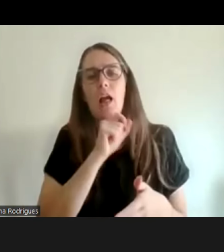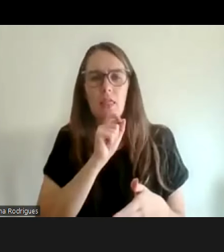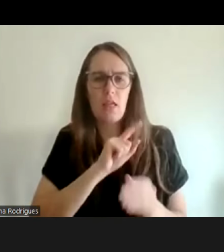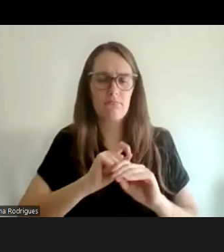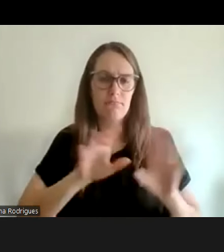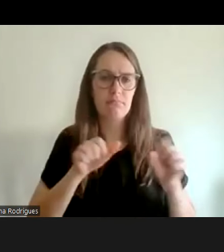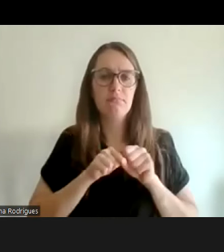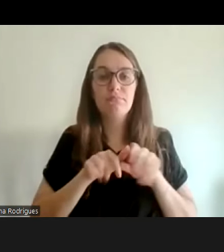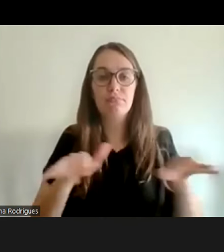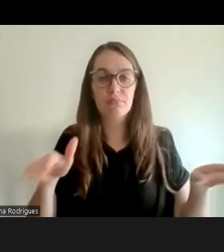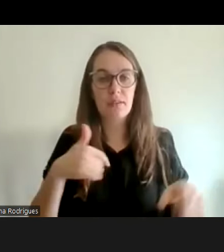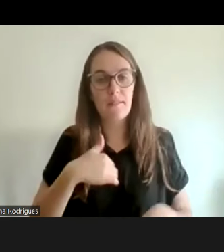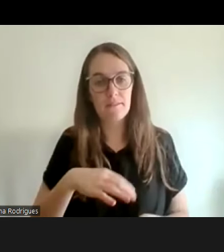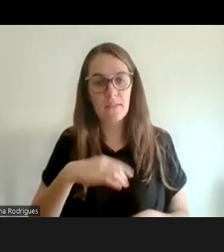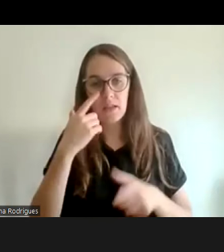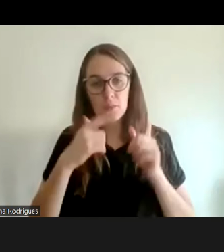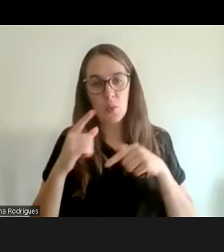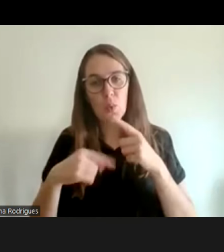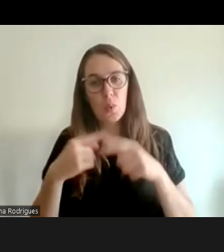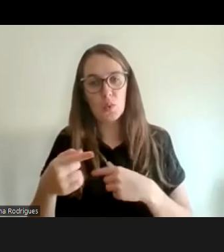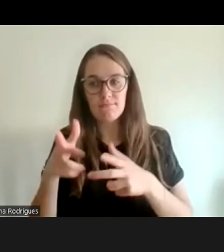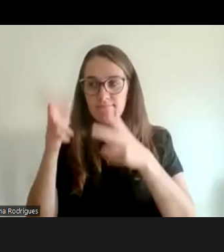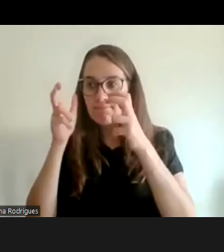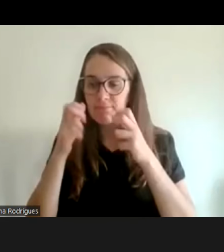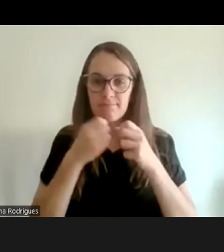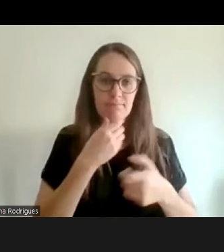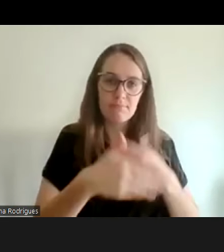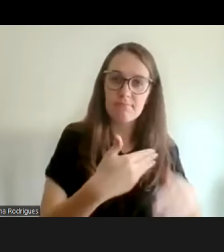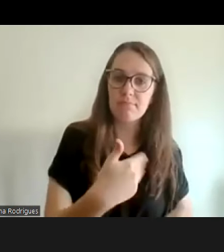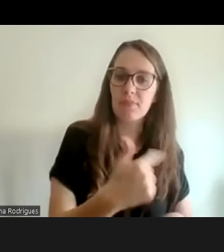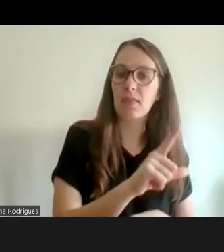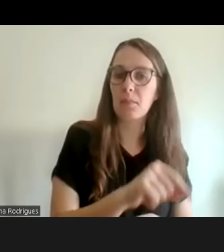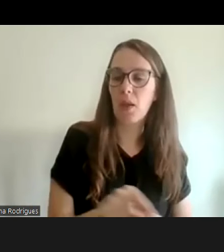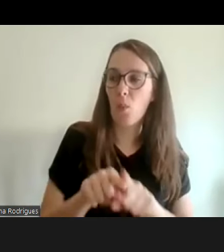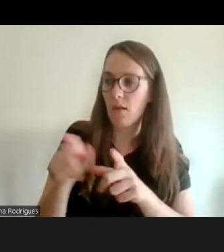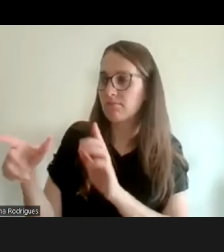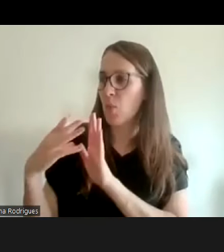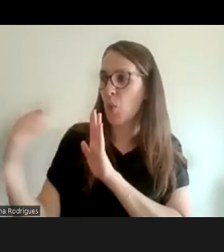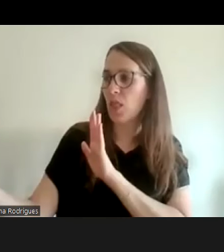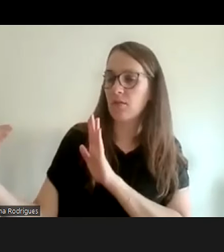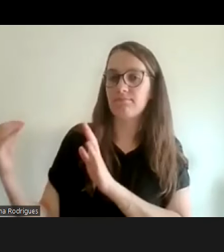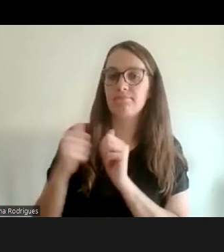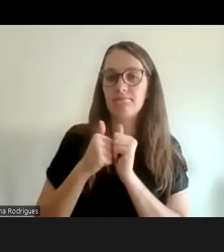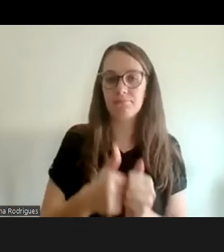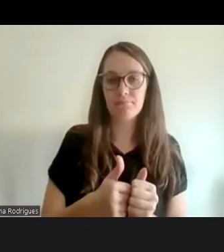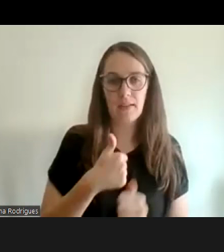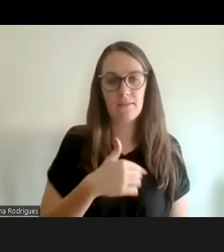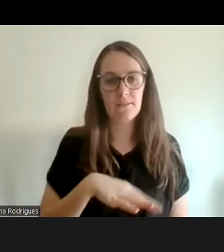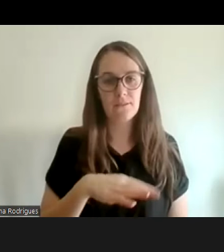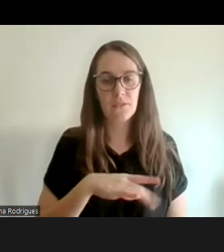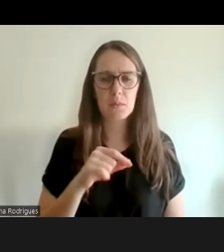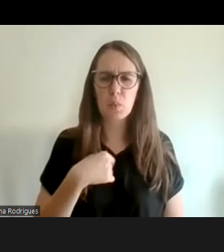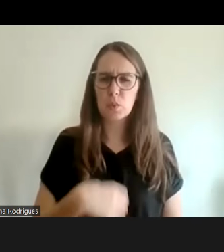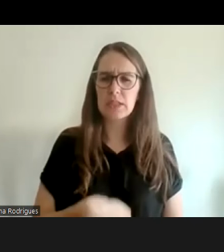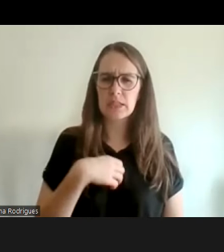always looking for inspiration also how people are solving this problem in other countries. Especially, I think in the last years,